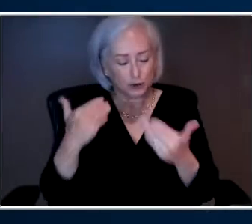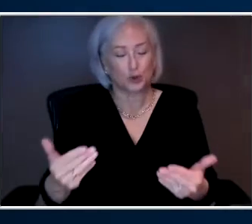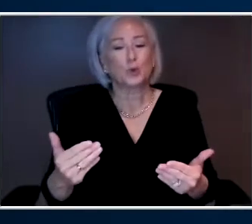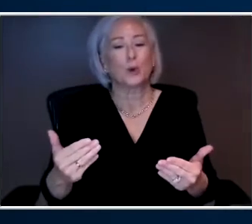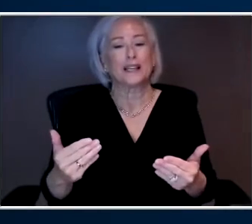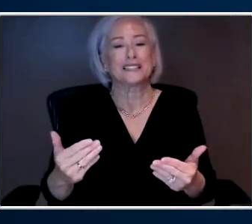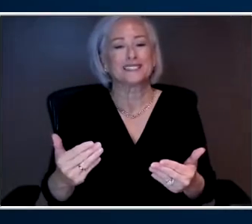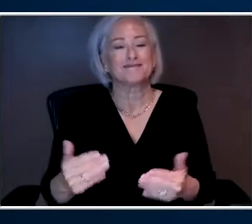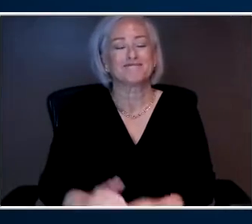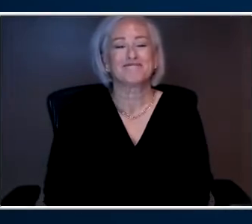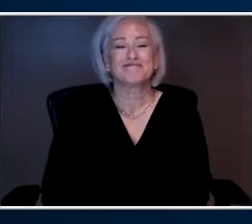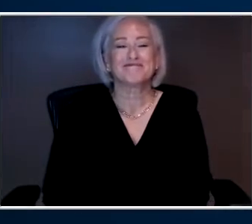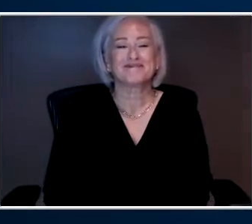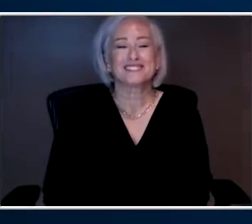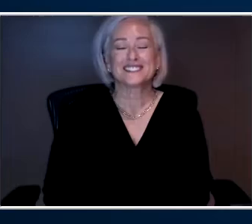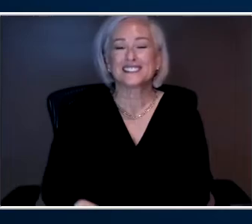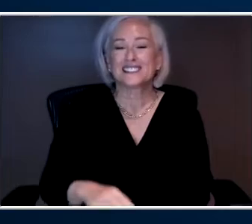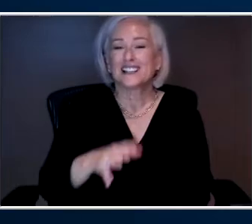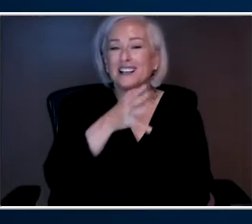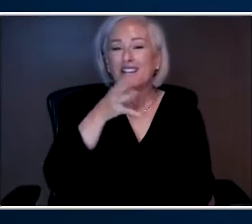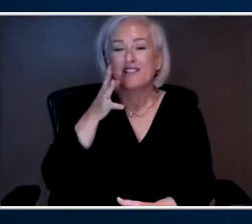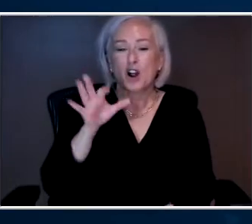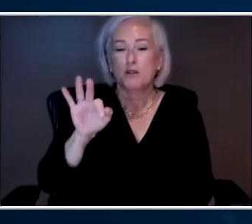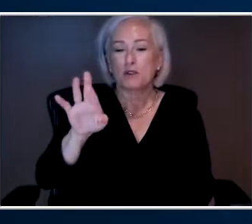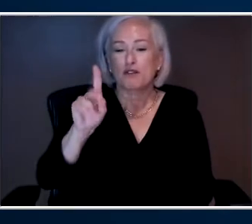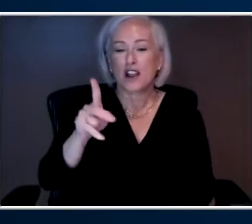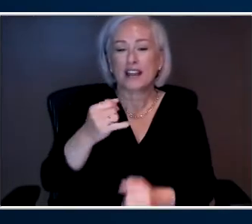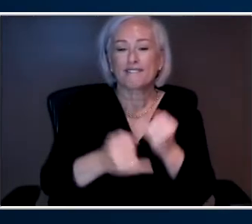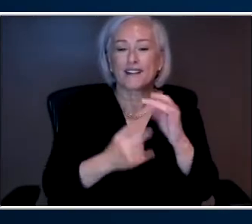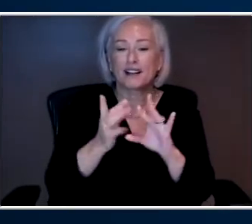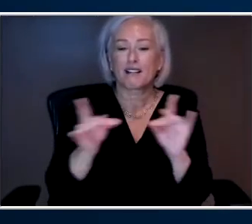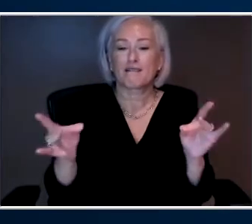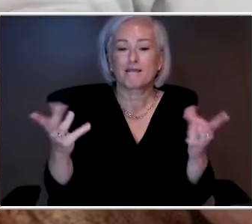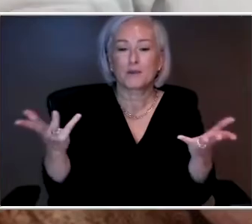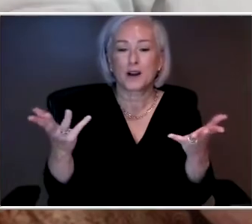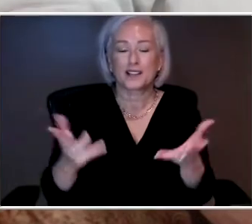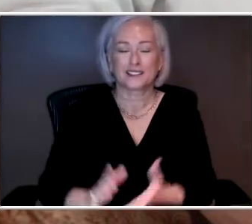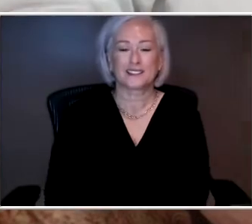Farmer Frank, what's the big takeaway from this story?